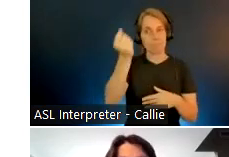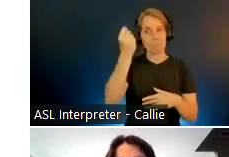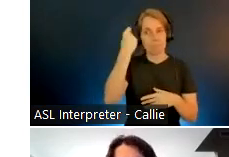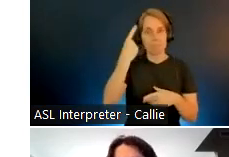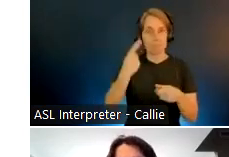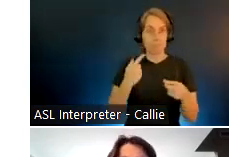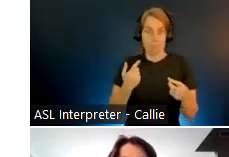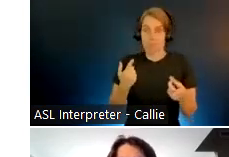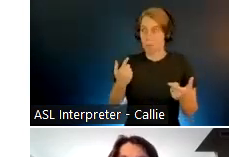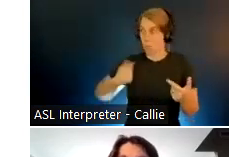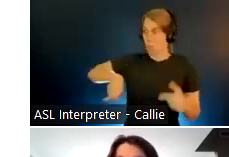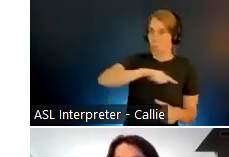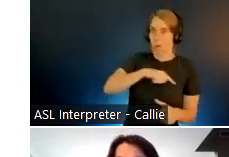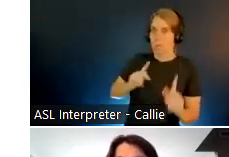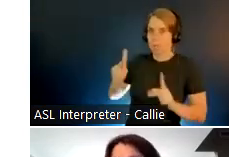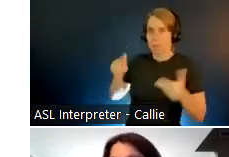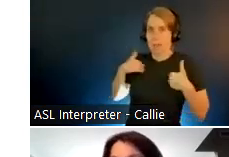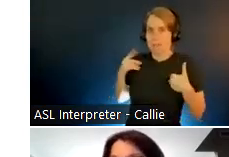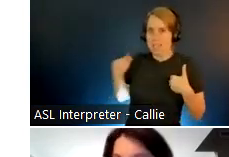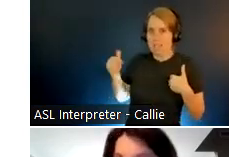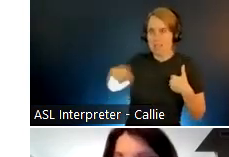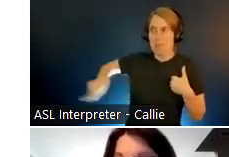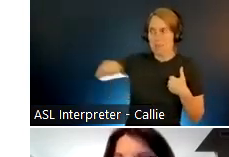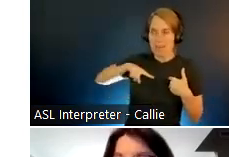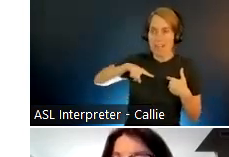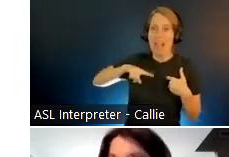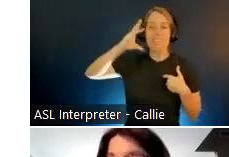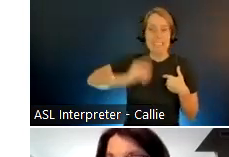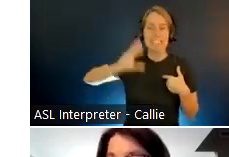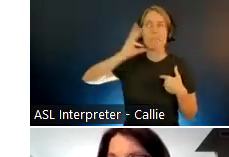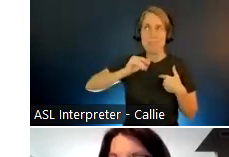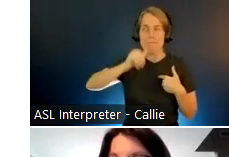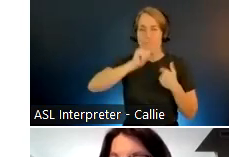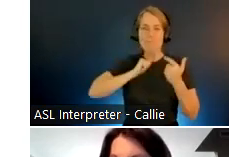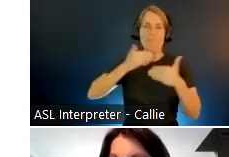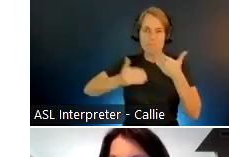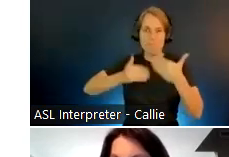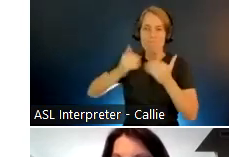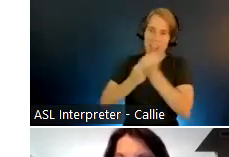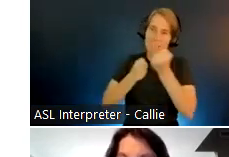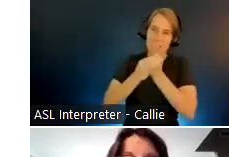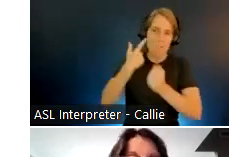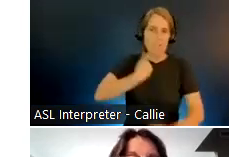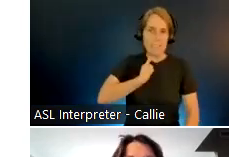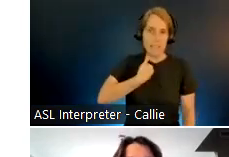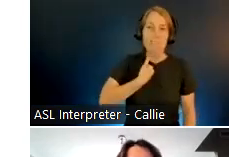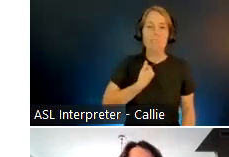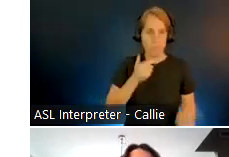we are people with disabilities. A lot of times we have gone through that ourselves with having to advocate for our